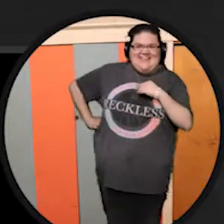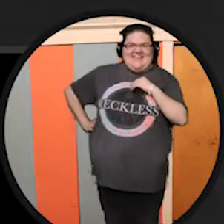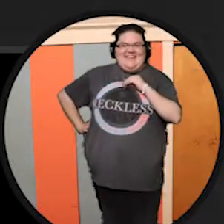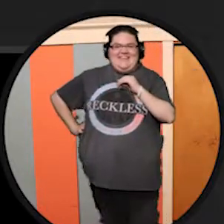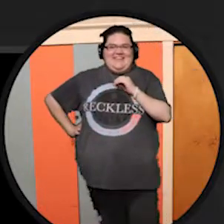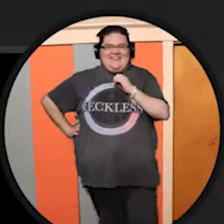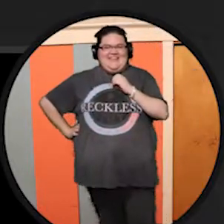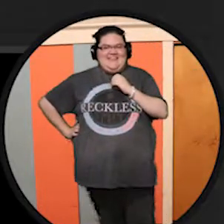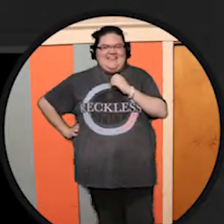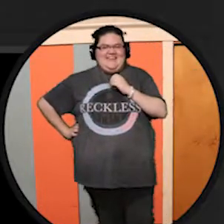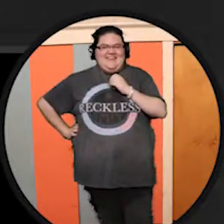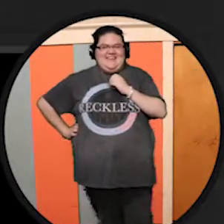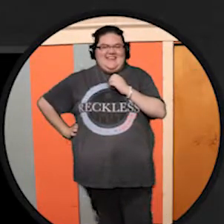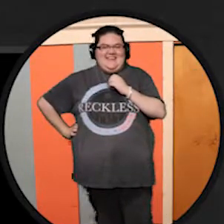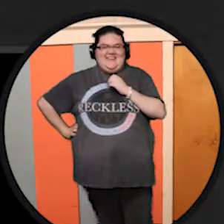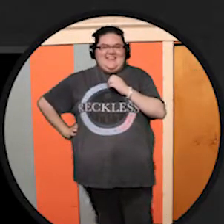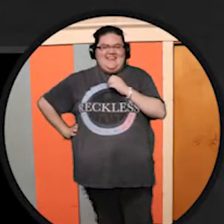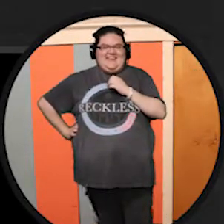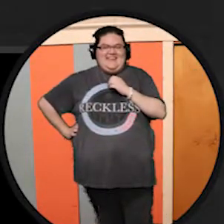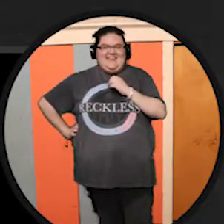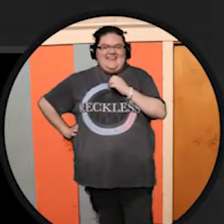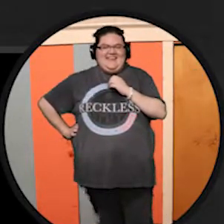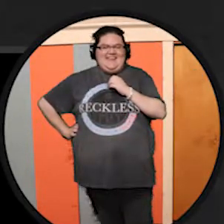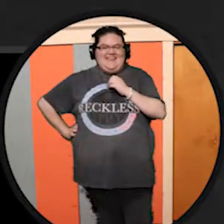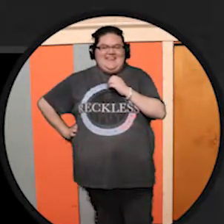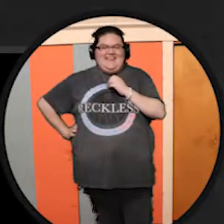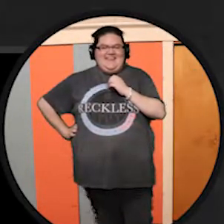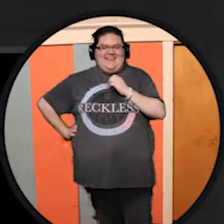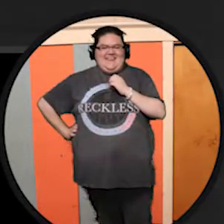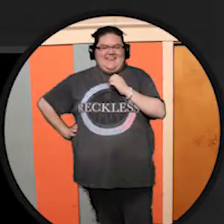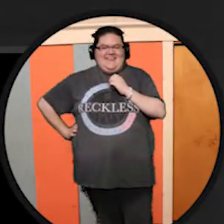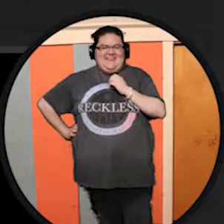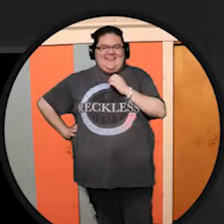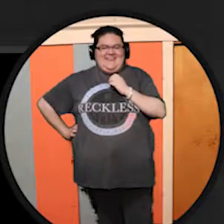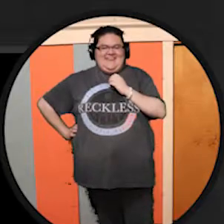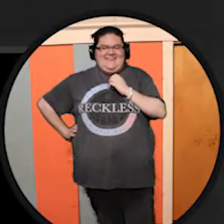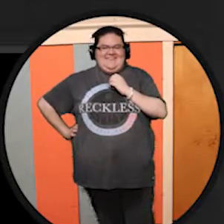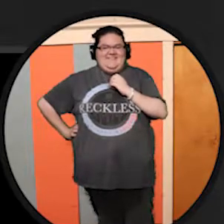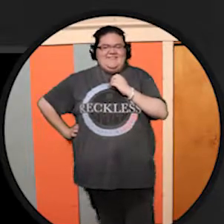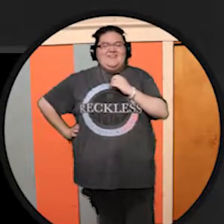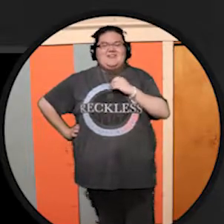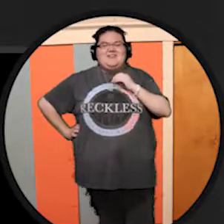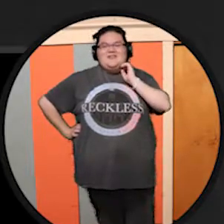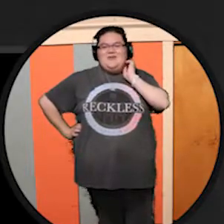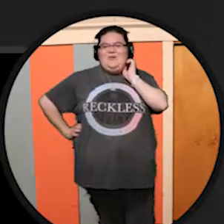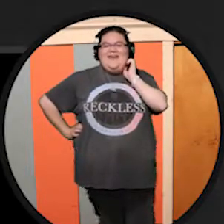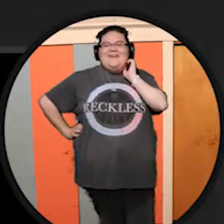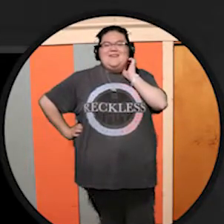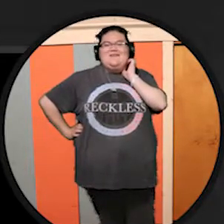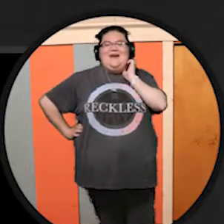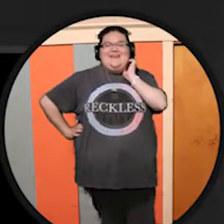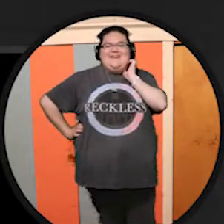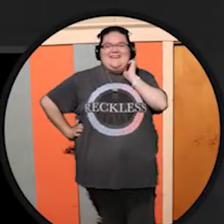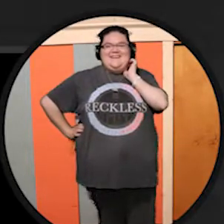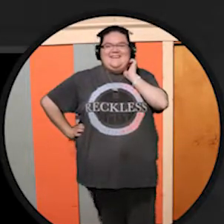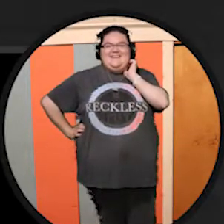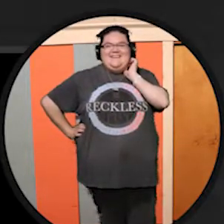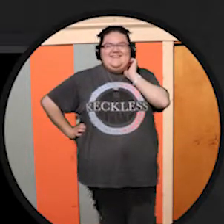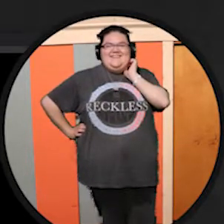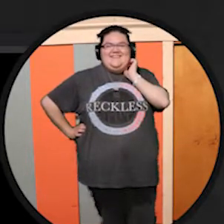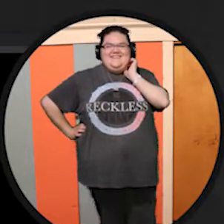That'd be nice. Yeah, come on. It just looks like a classic video. Well, no, because she said wait, and he's